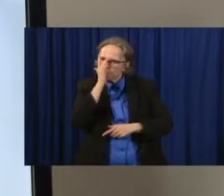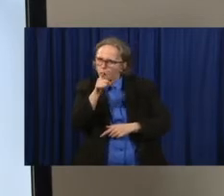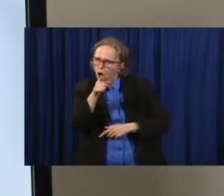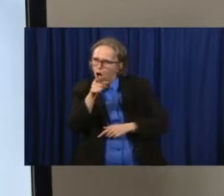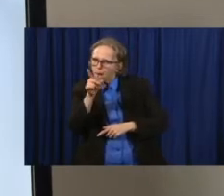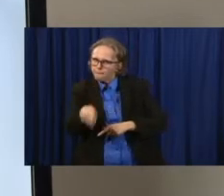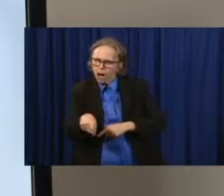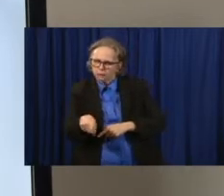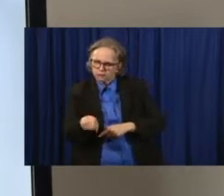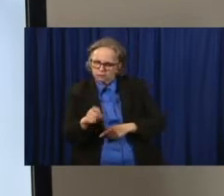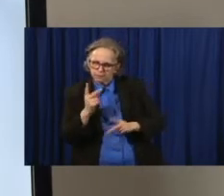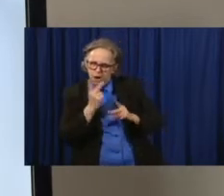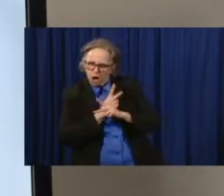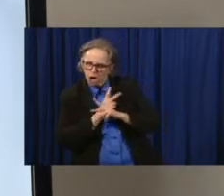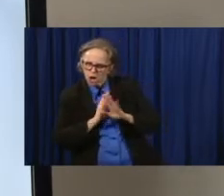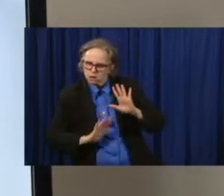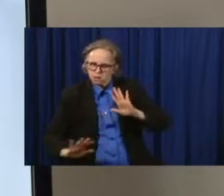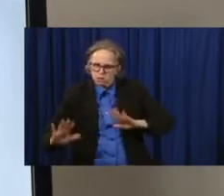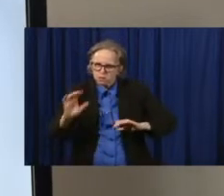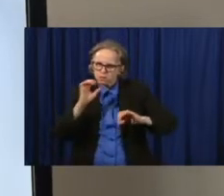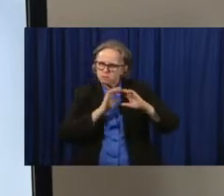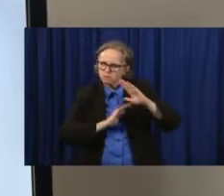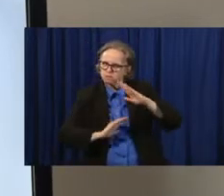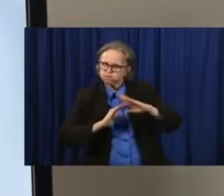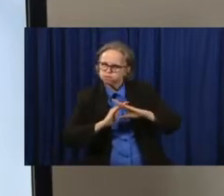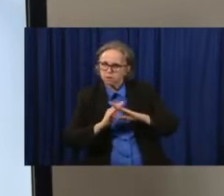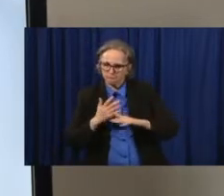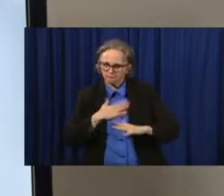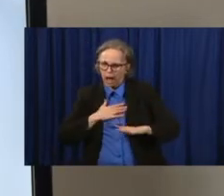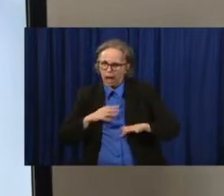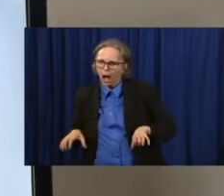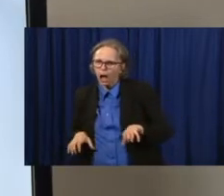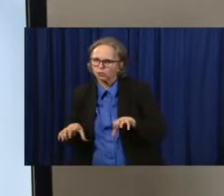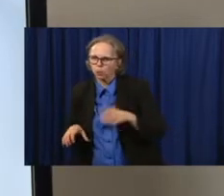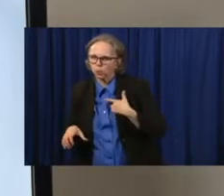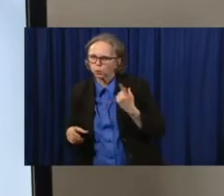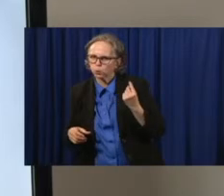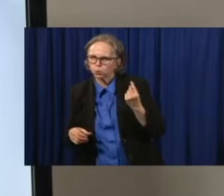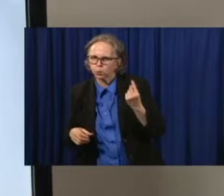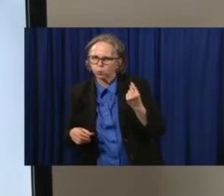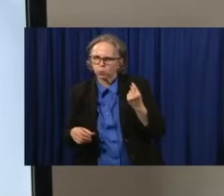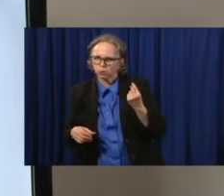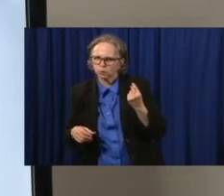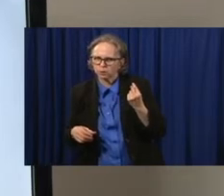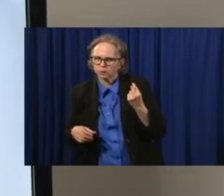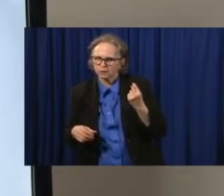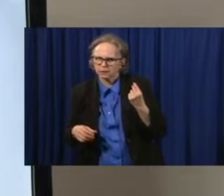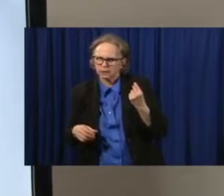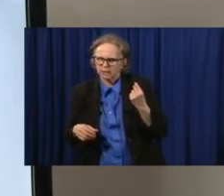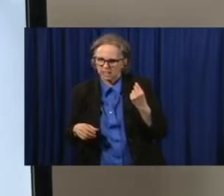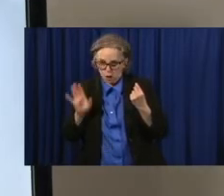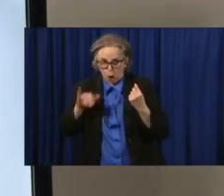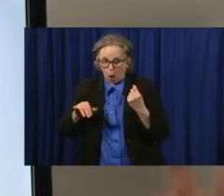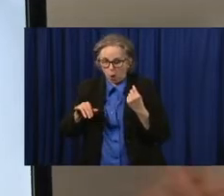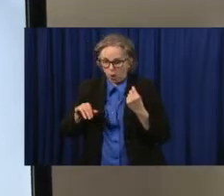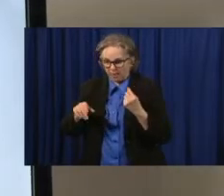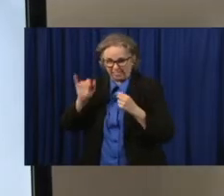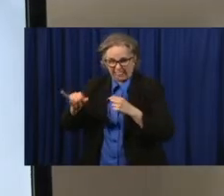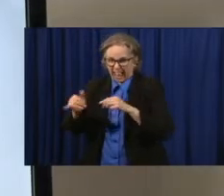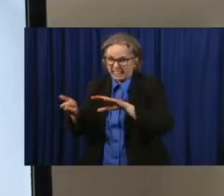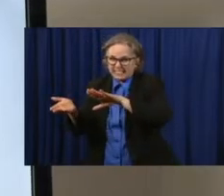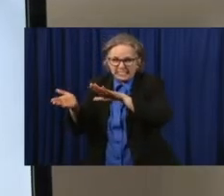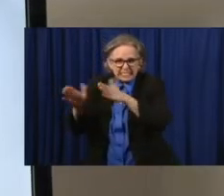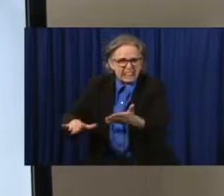taking very quickly with this very infectious and very deadly disease can spread quickly. And RNOT,